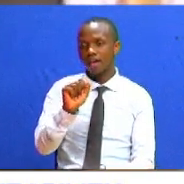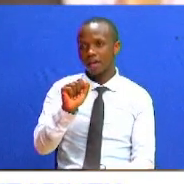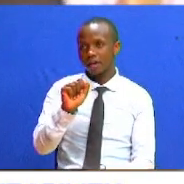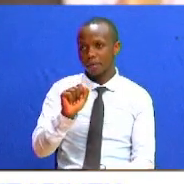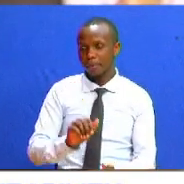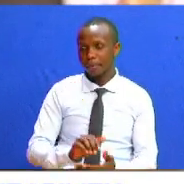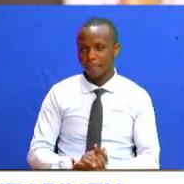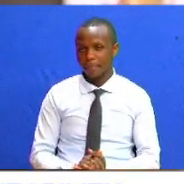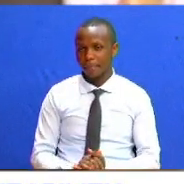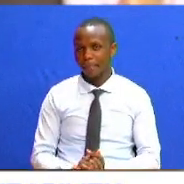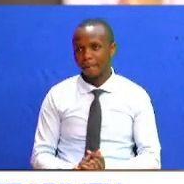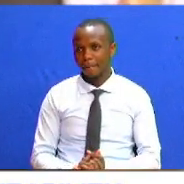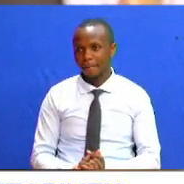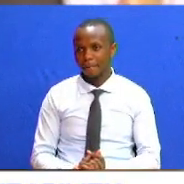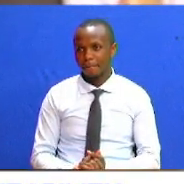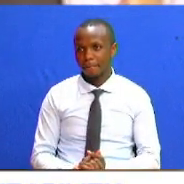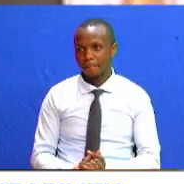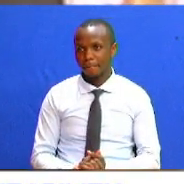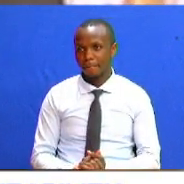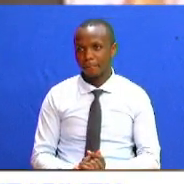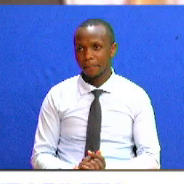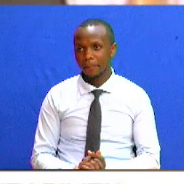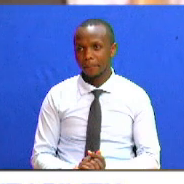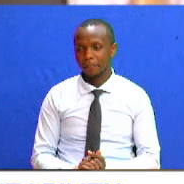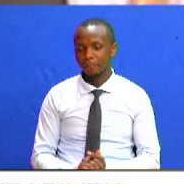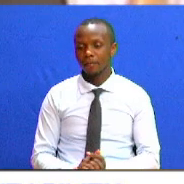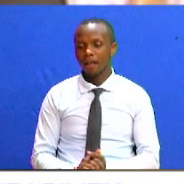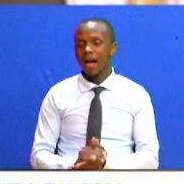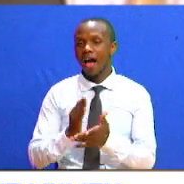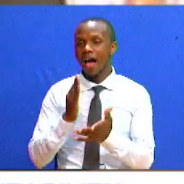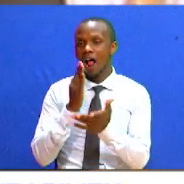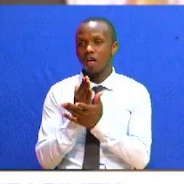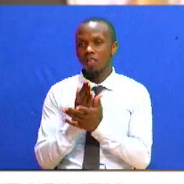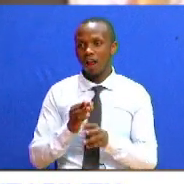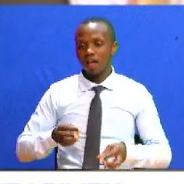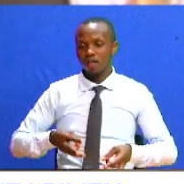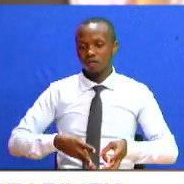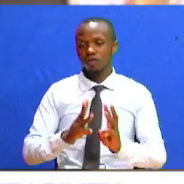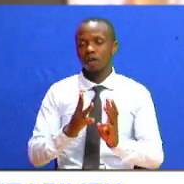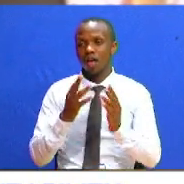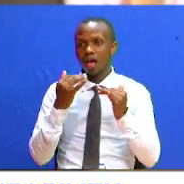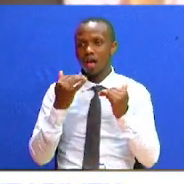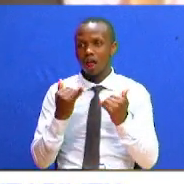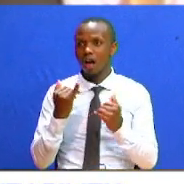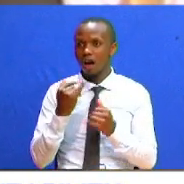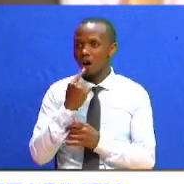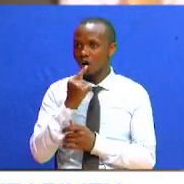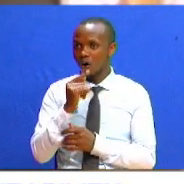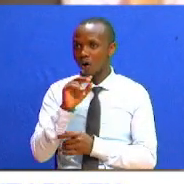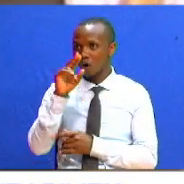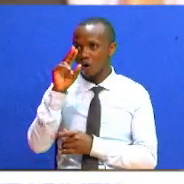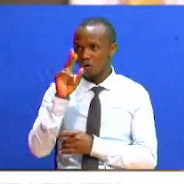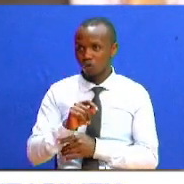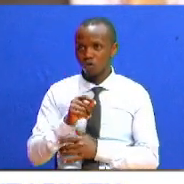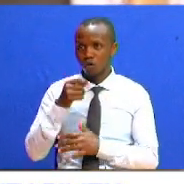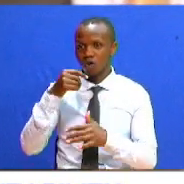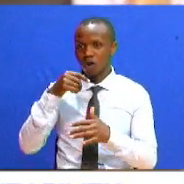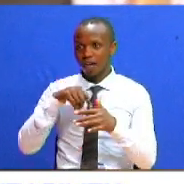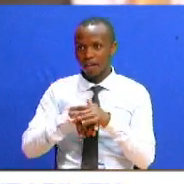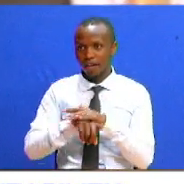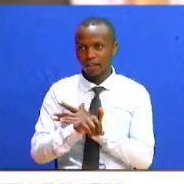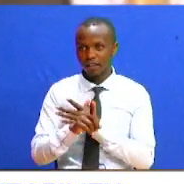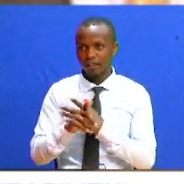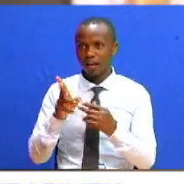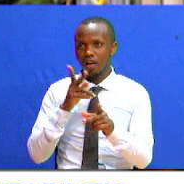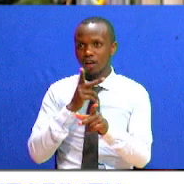Further, all unauthorized persons are hereby warned not to trespass